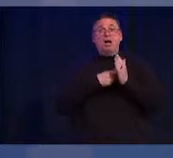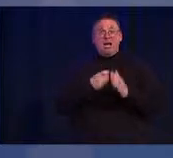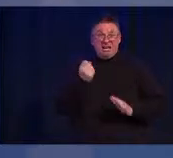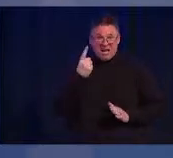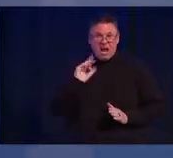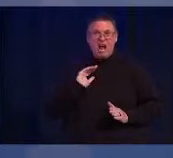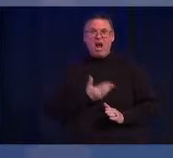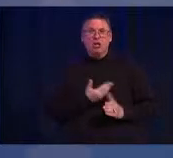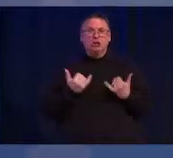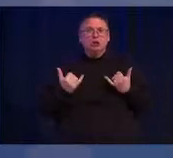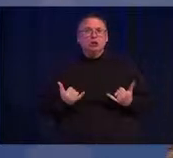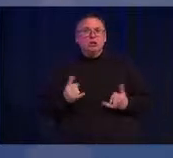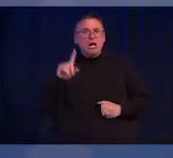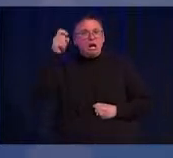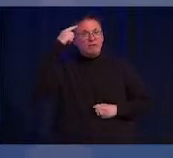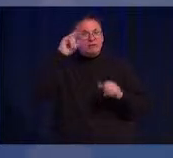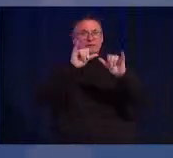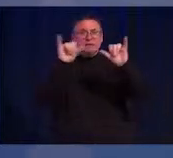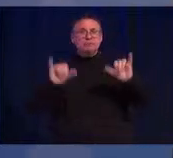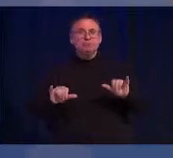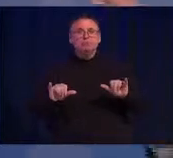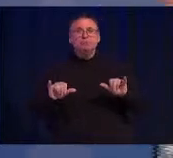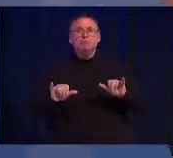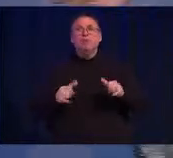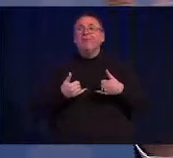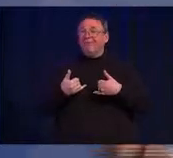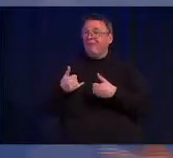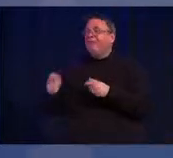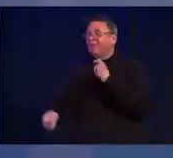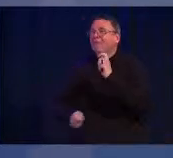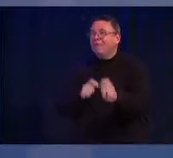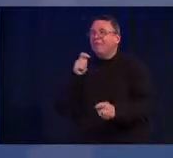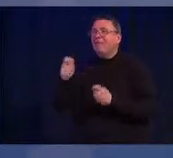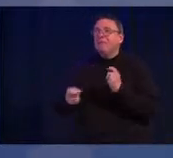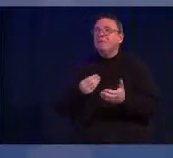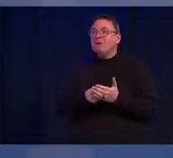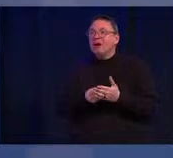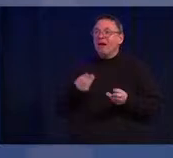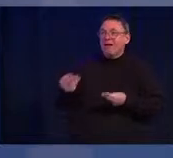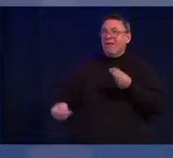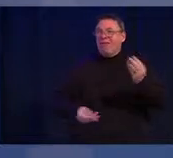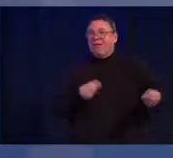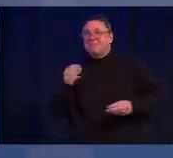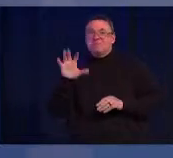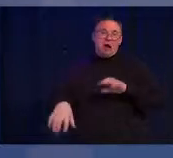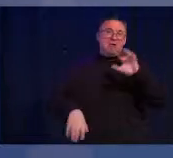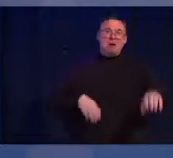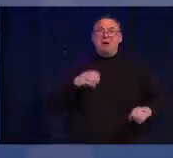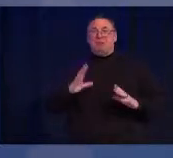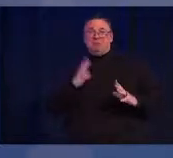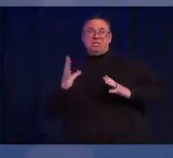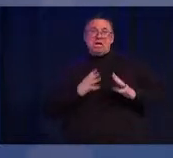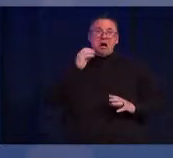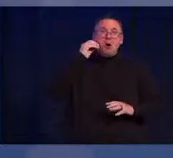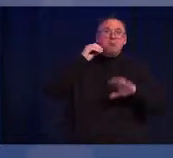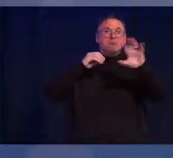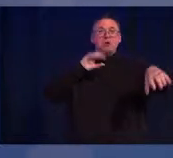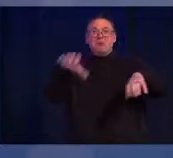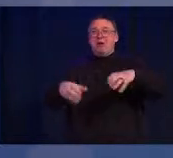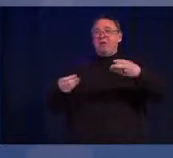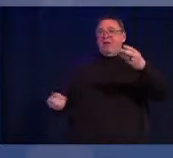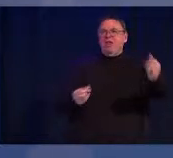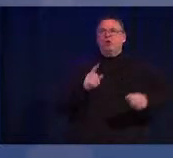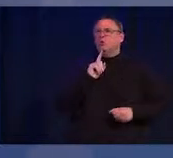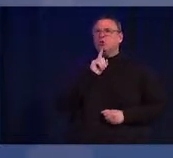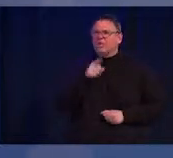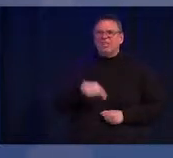rewarding development of big, new, expensive houses, and nobody has an incentive